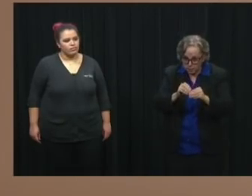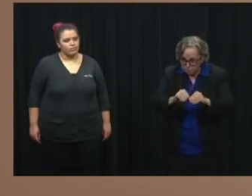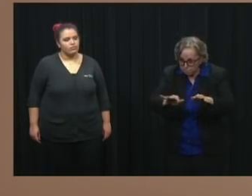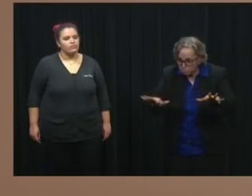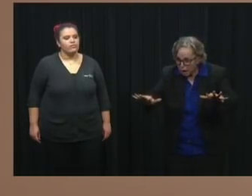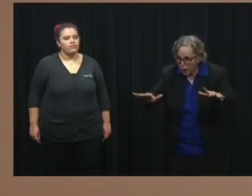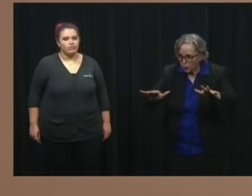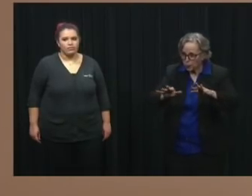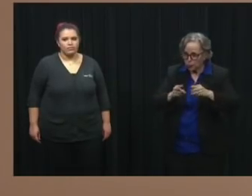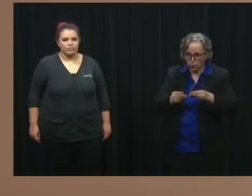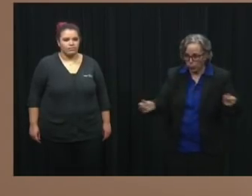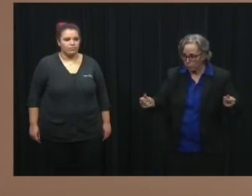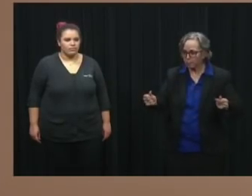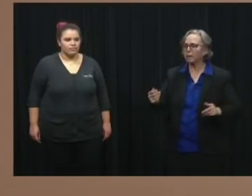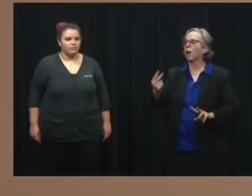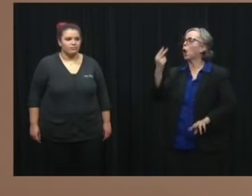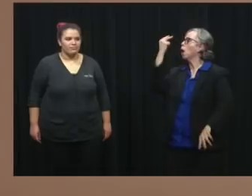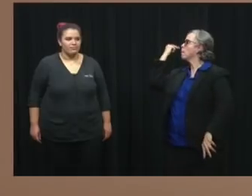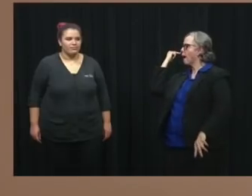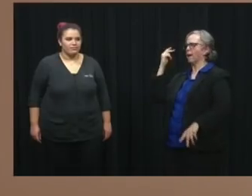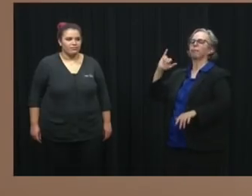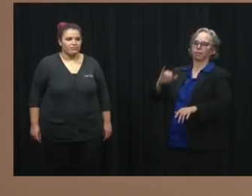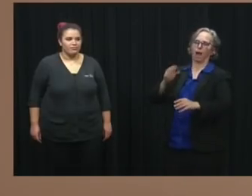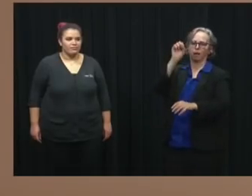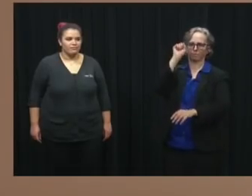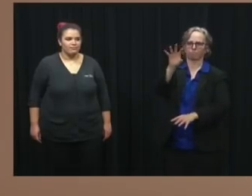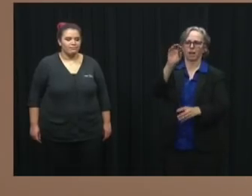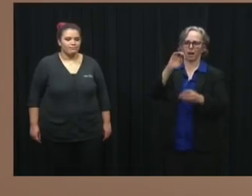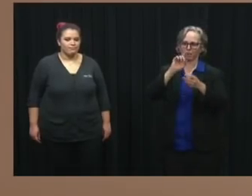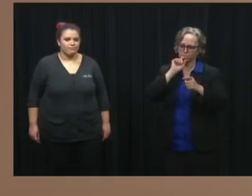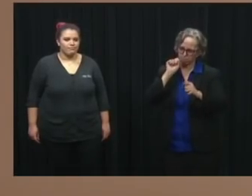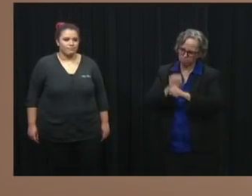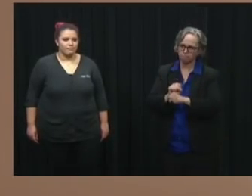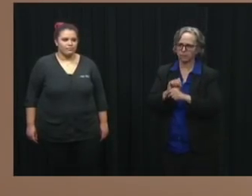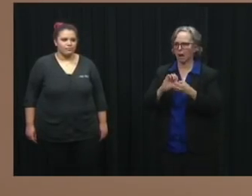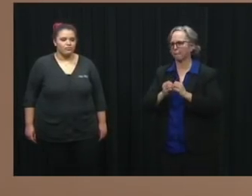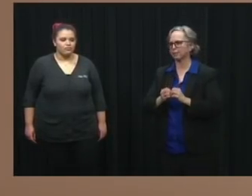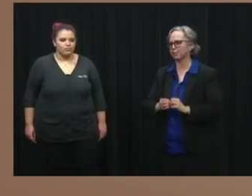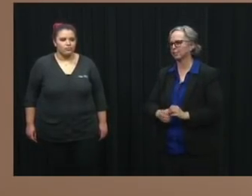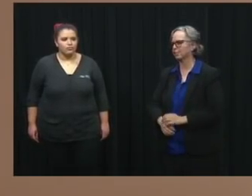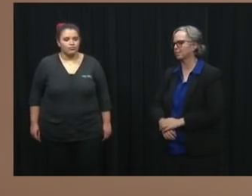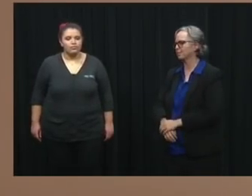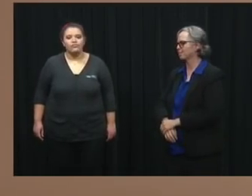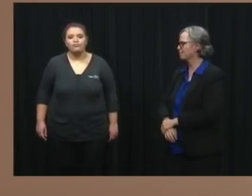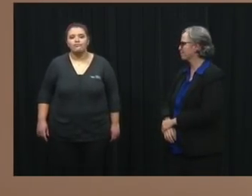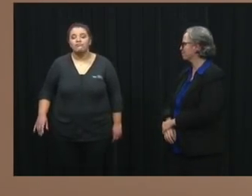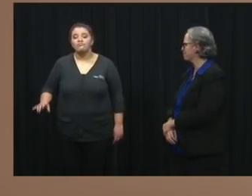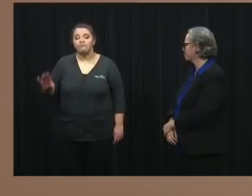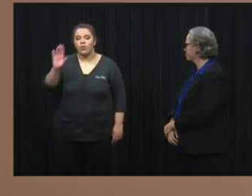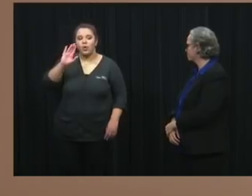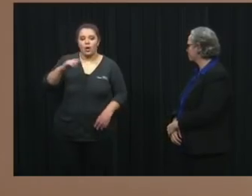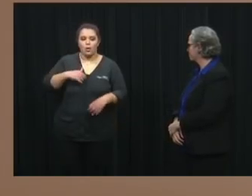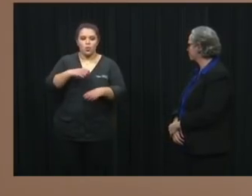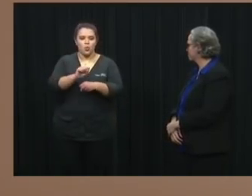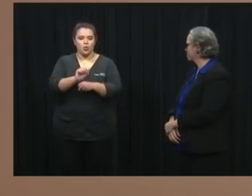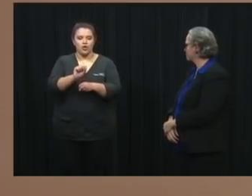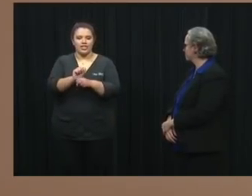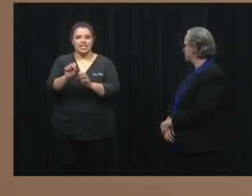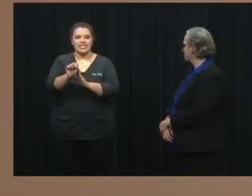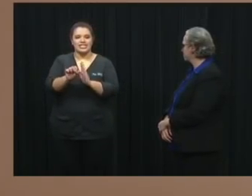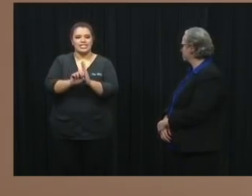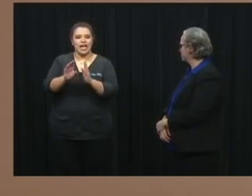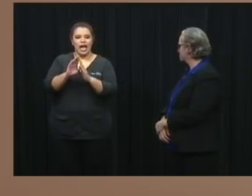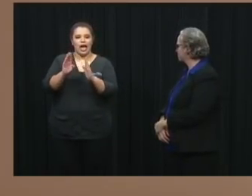It's a lot of math. Hi, everyone. Andy Chow with Ohio Public Radio and Television, State House News Bureau. I think this question's more